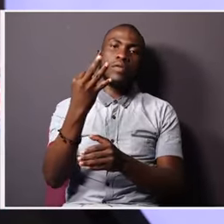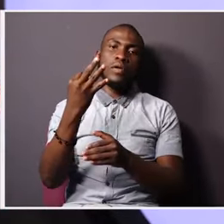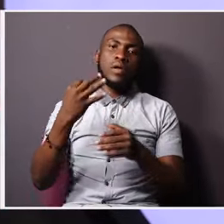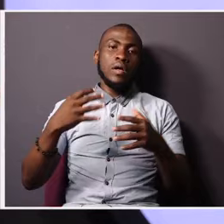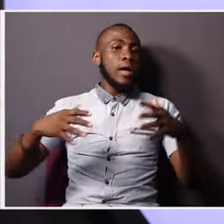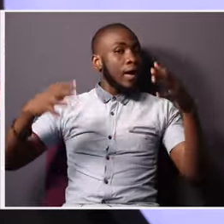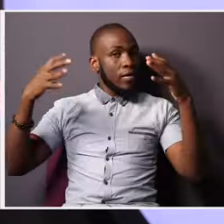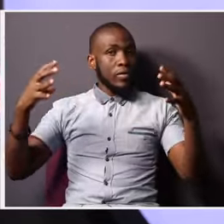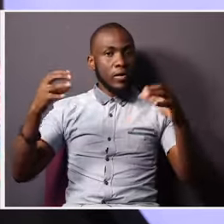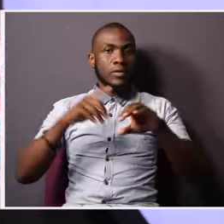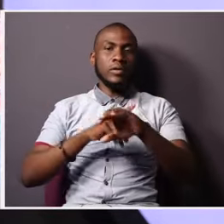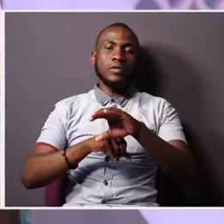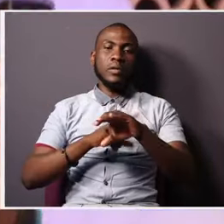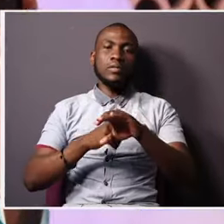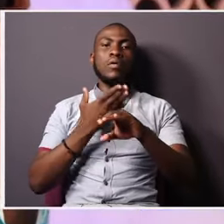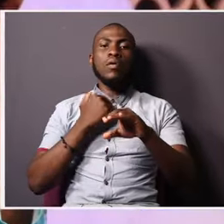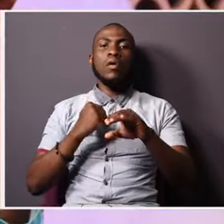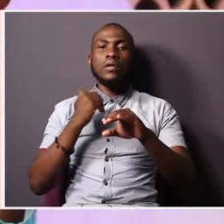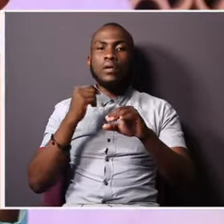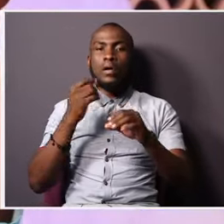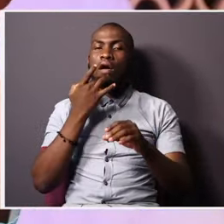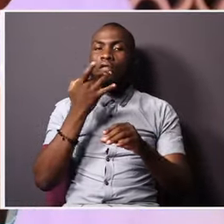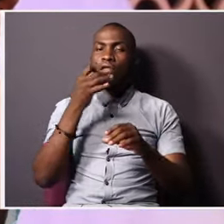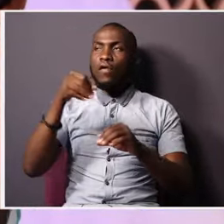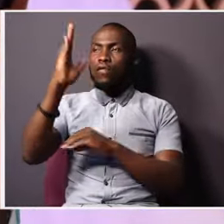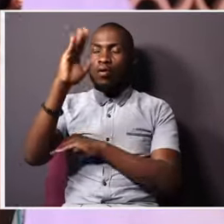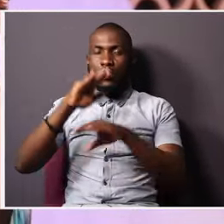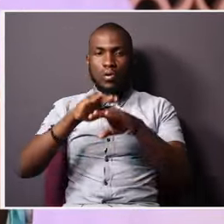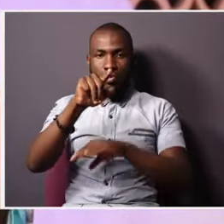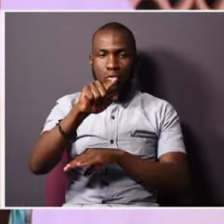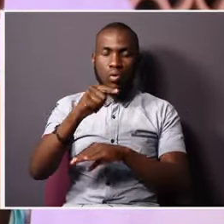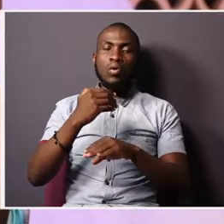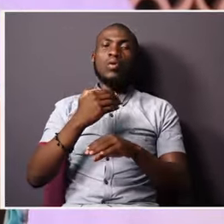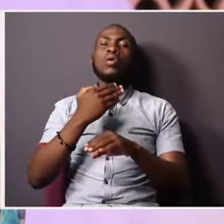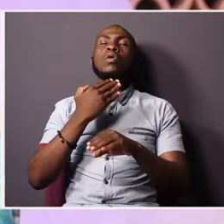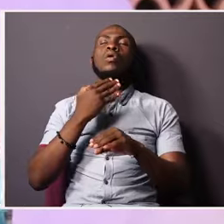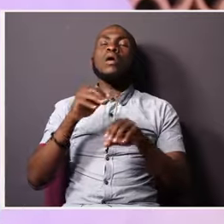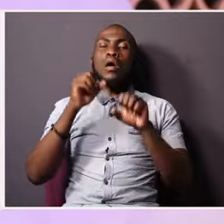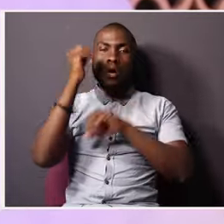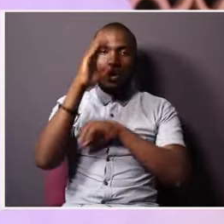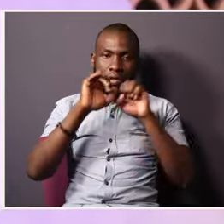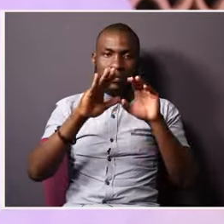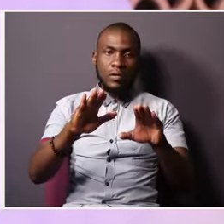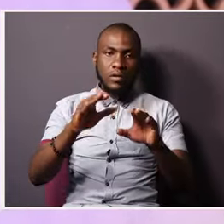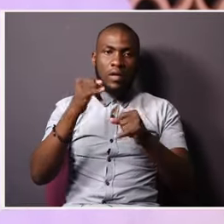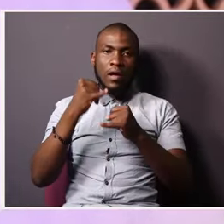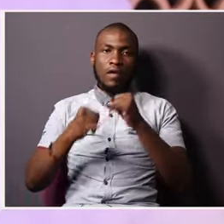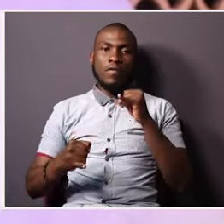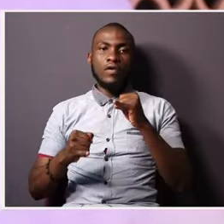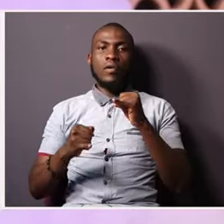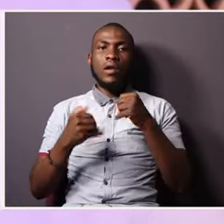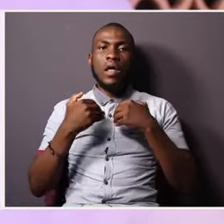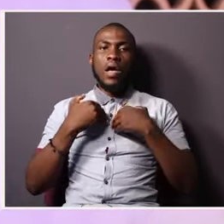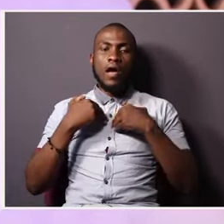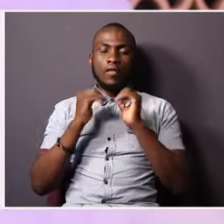2023. It's been a great, great time. I want to wish you the favor of the Lord upon you. I want to wish you God's blessings. And finally, we